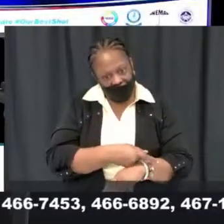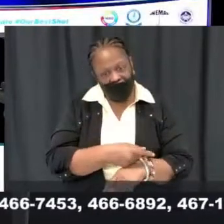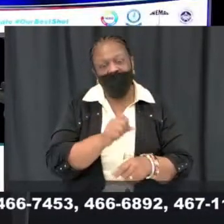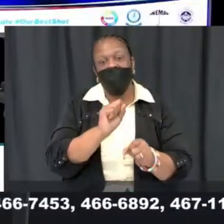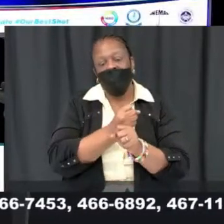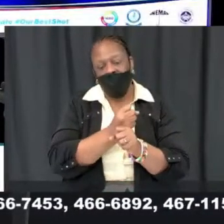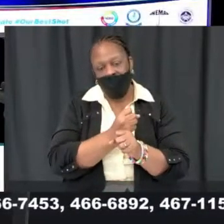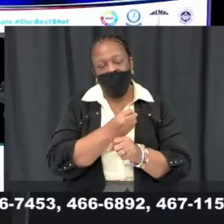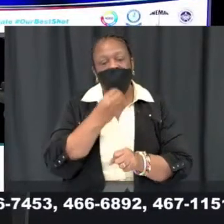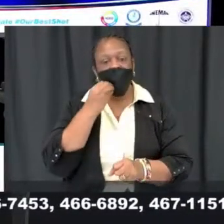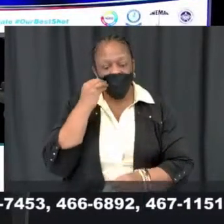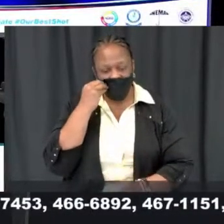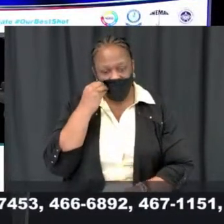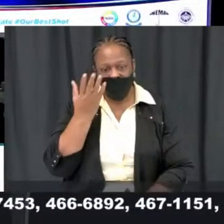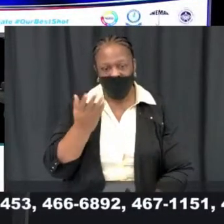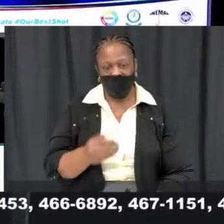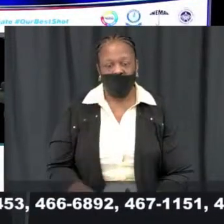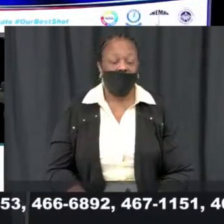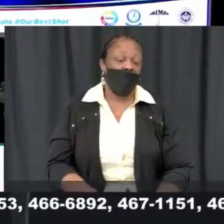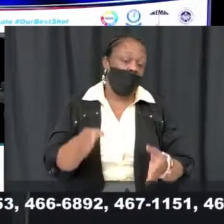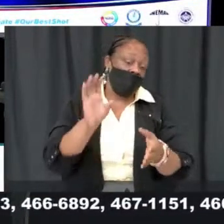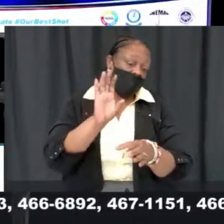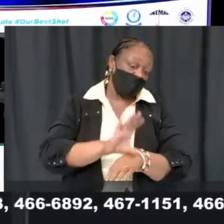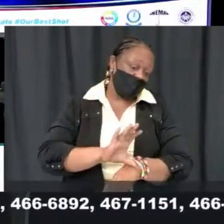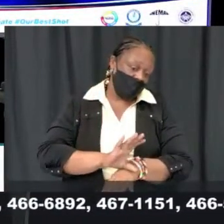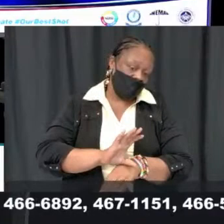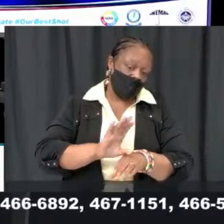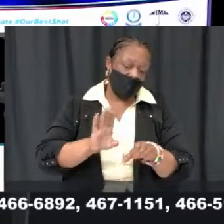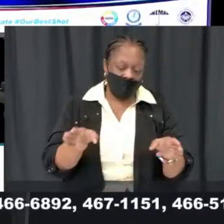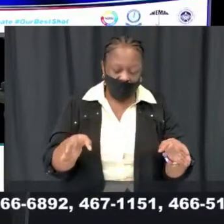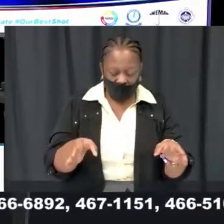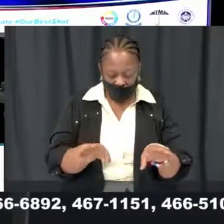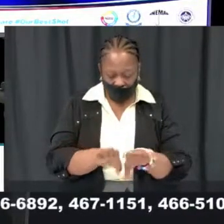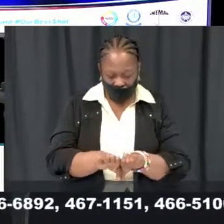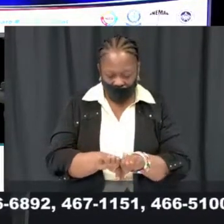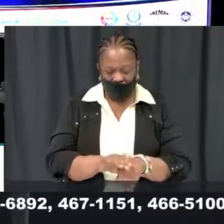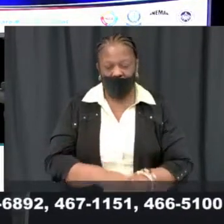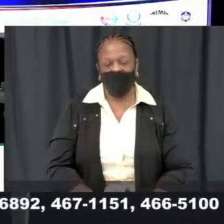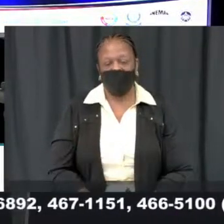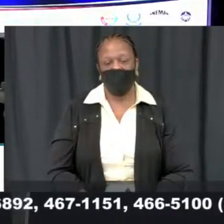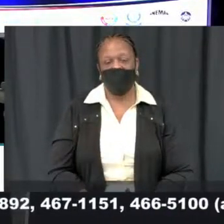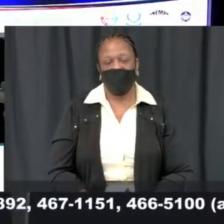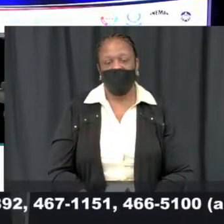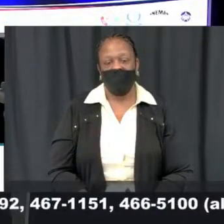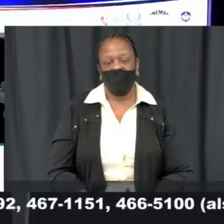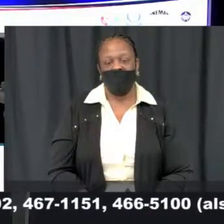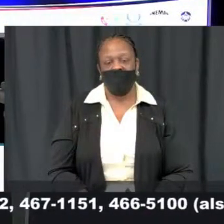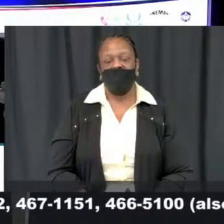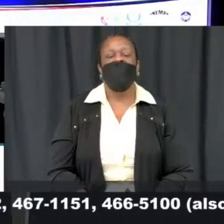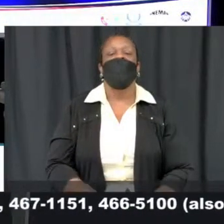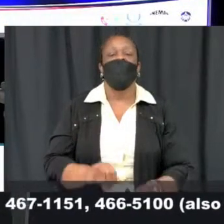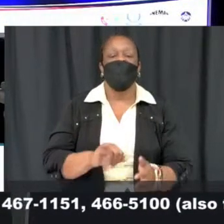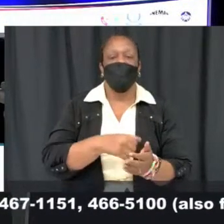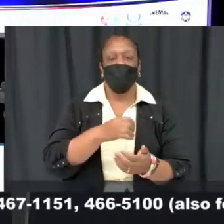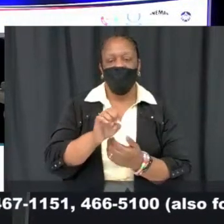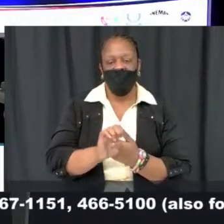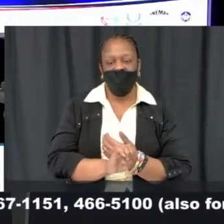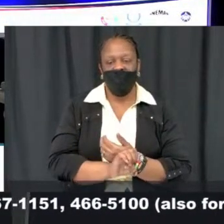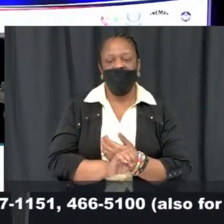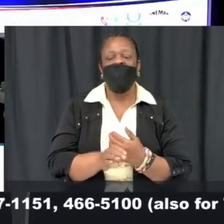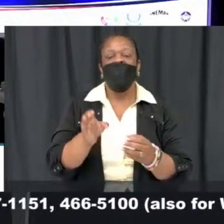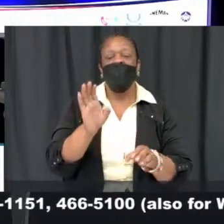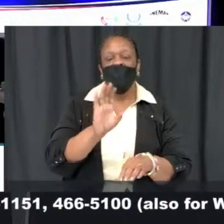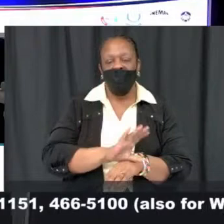gentlemen, churches were closed. We saw the reopening of churches. On the 5th of June 2020,